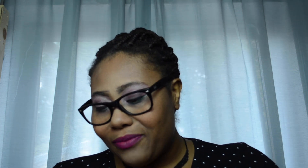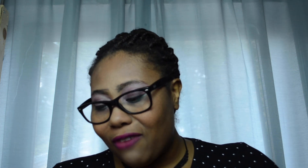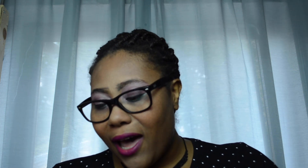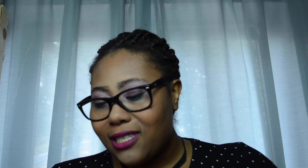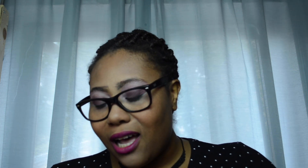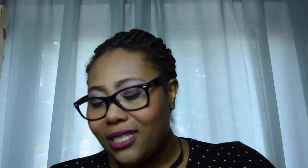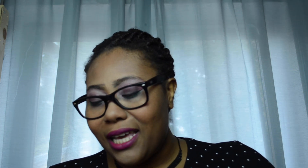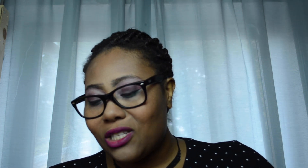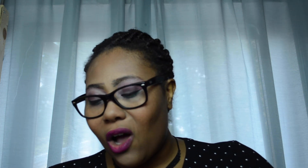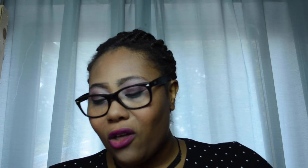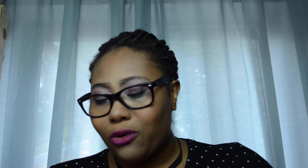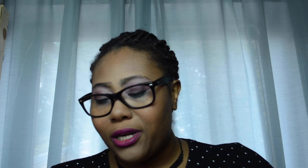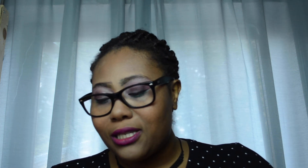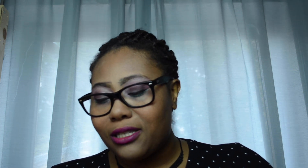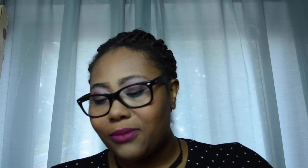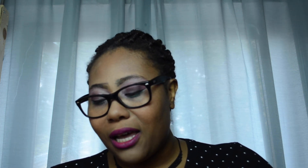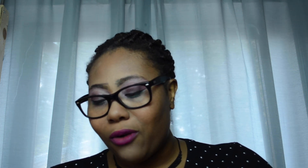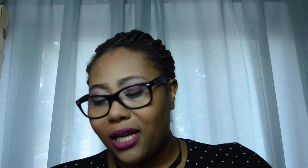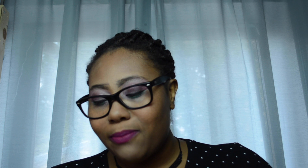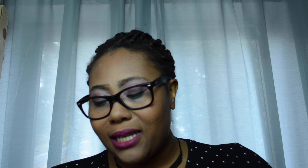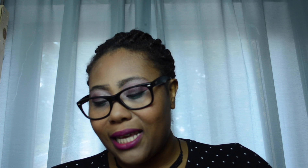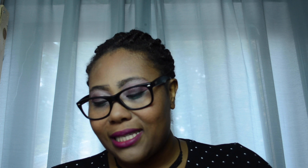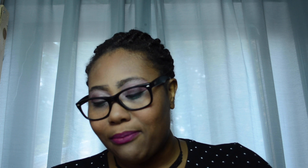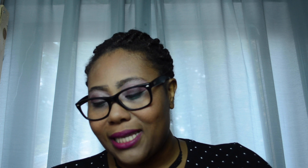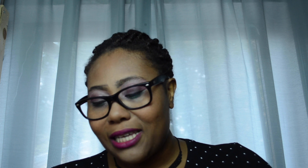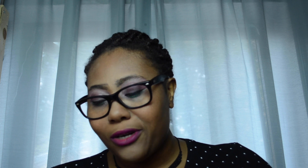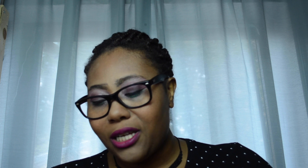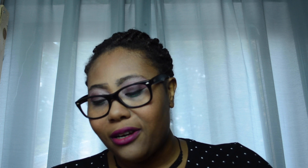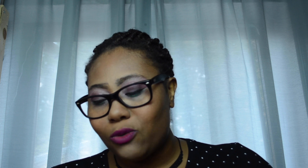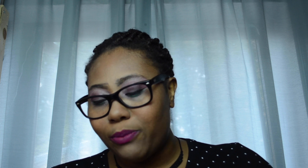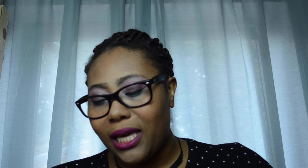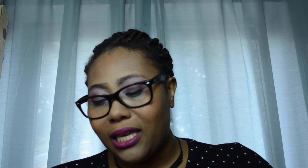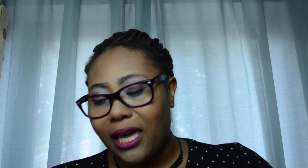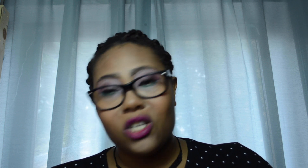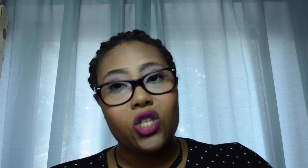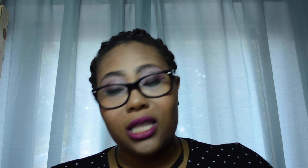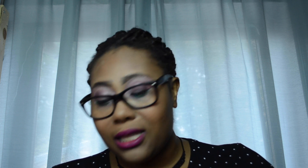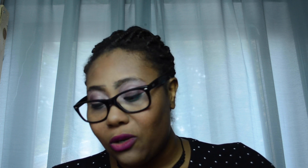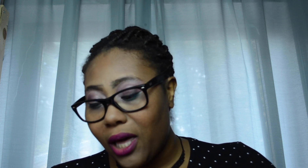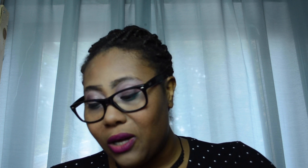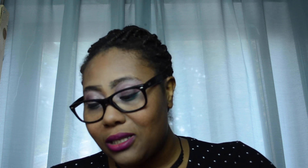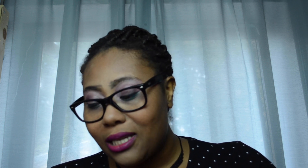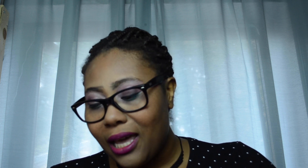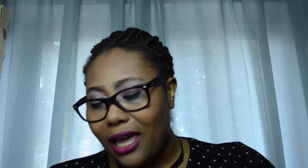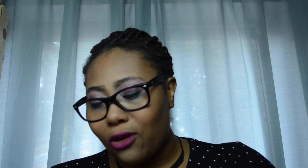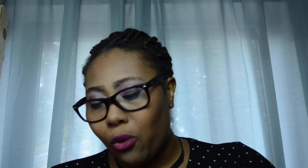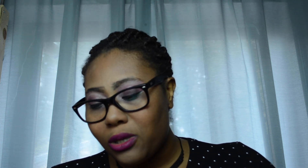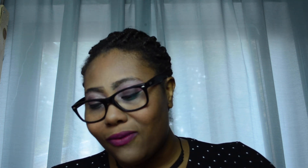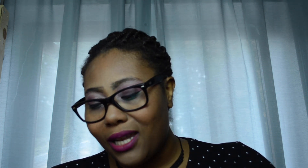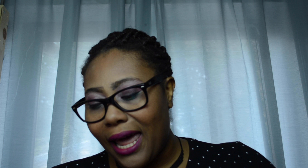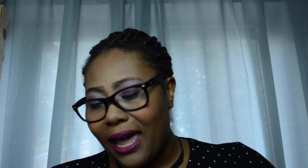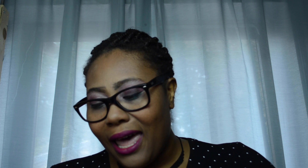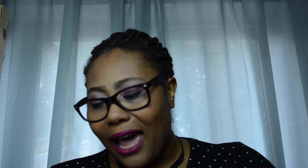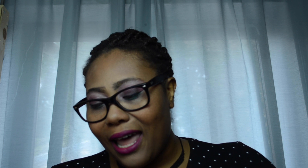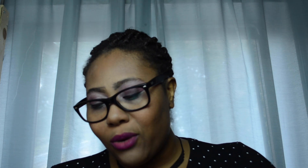said, if I sought to answer all the criticisms that crossed my desk, my secretaries would be engaged in little else in the course